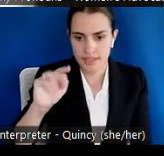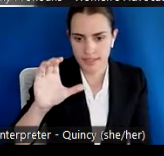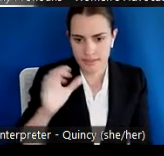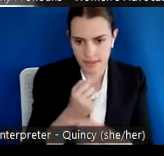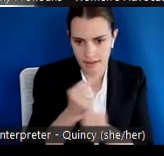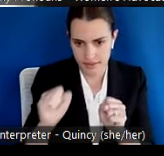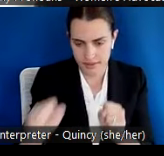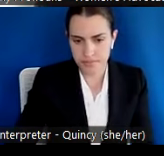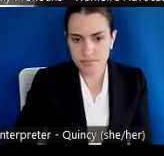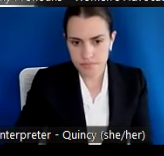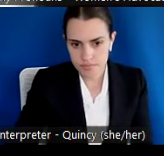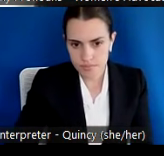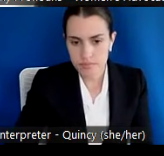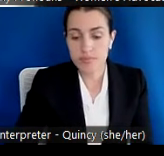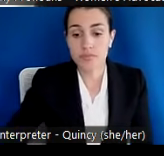about